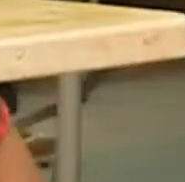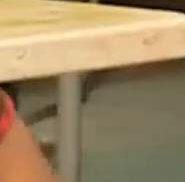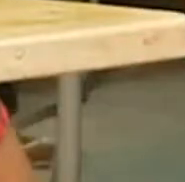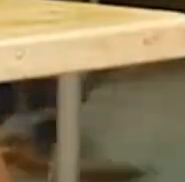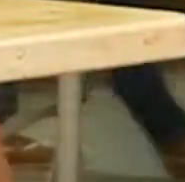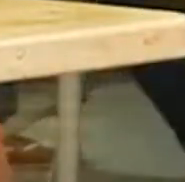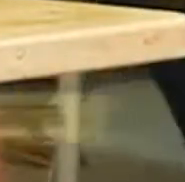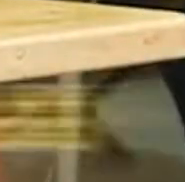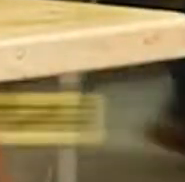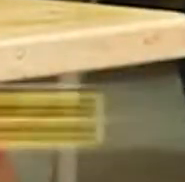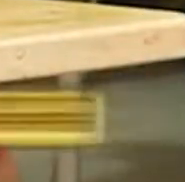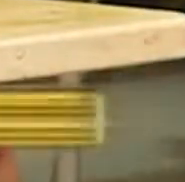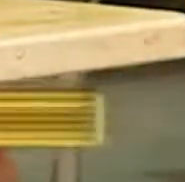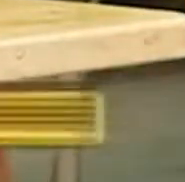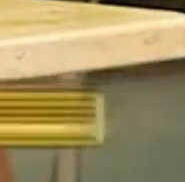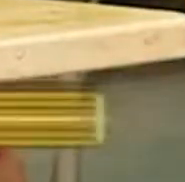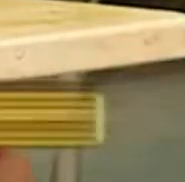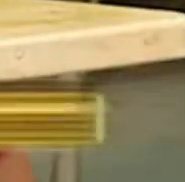husband and family.